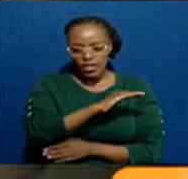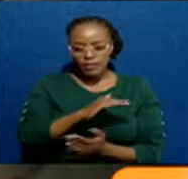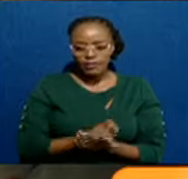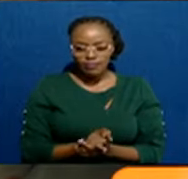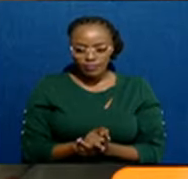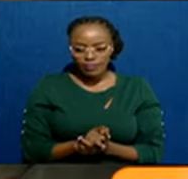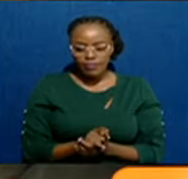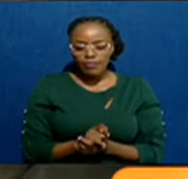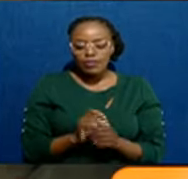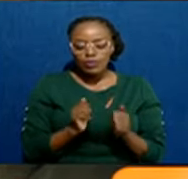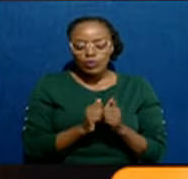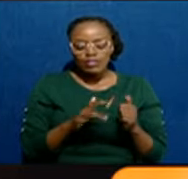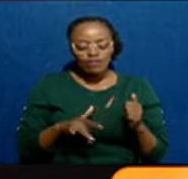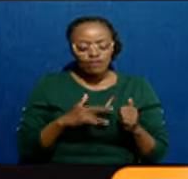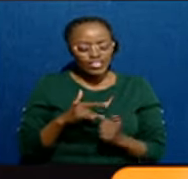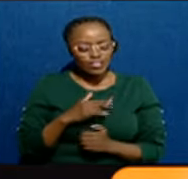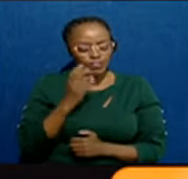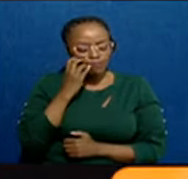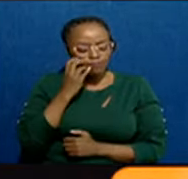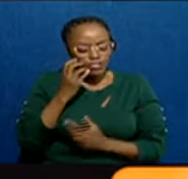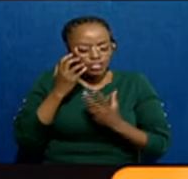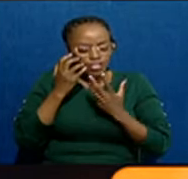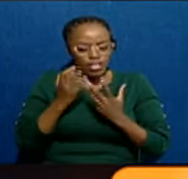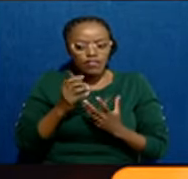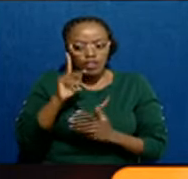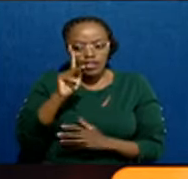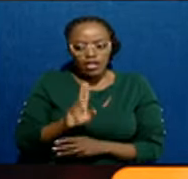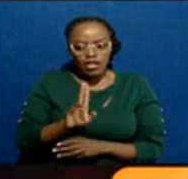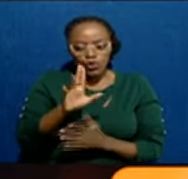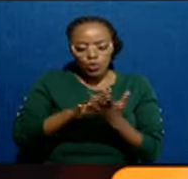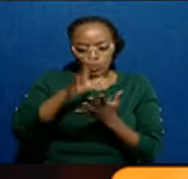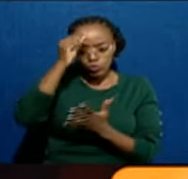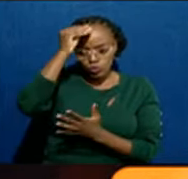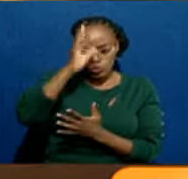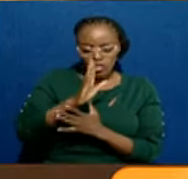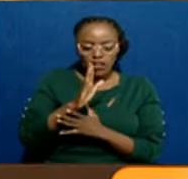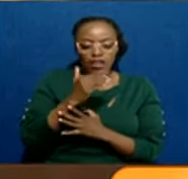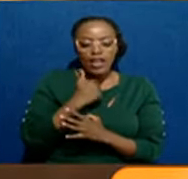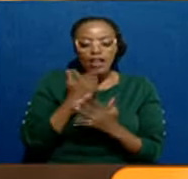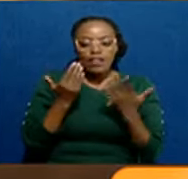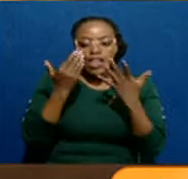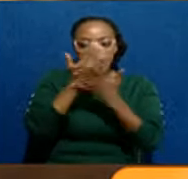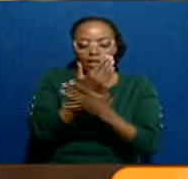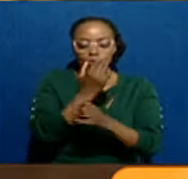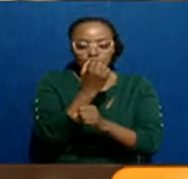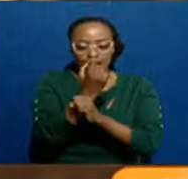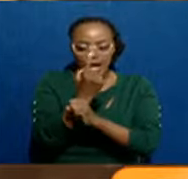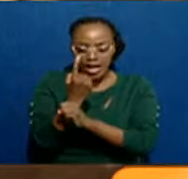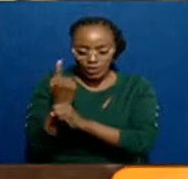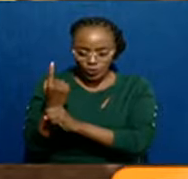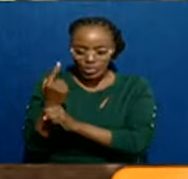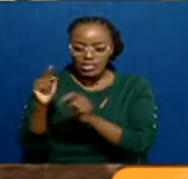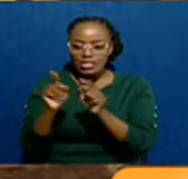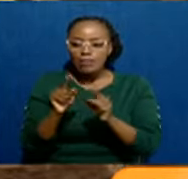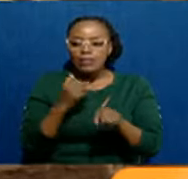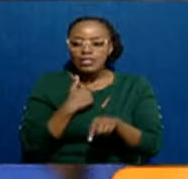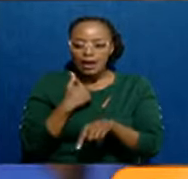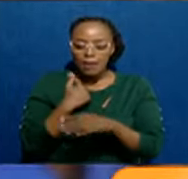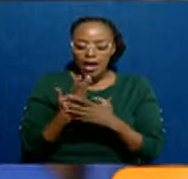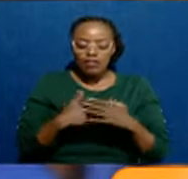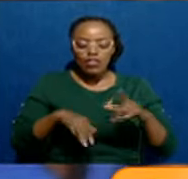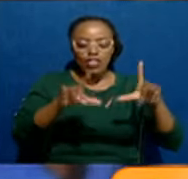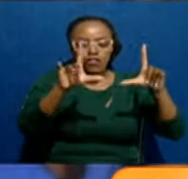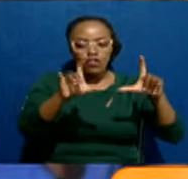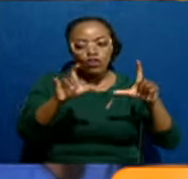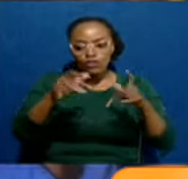With their hearts heavy with sorrow, the Kenyatta University students illuminated the night with candles as they held the portraits of their